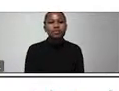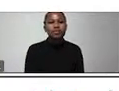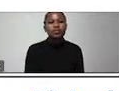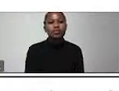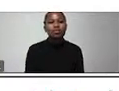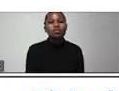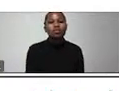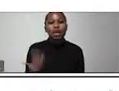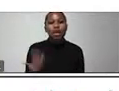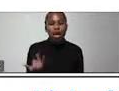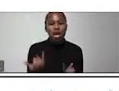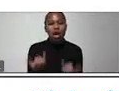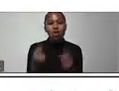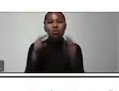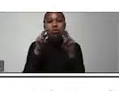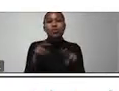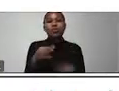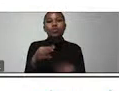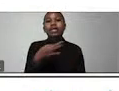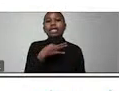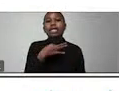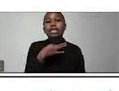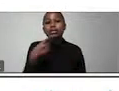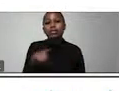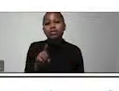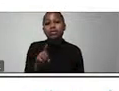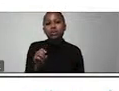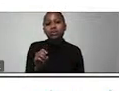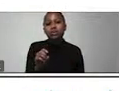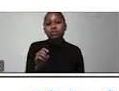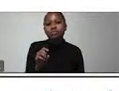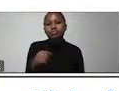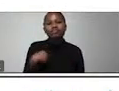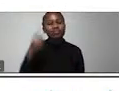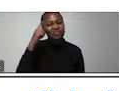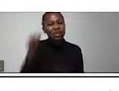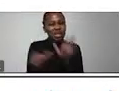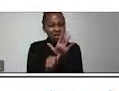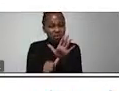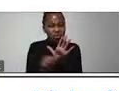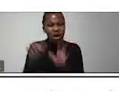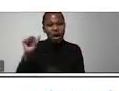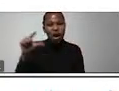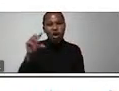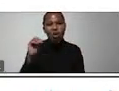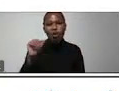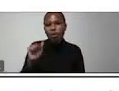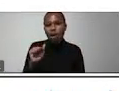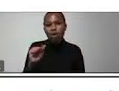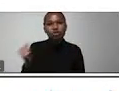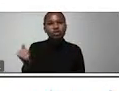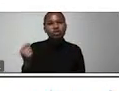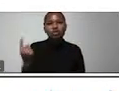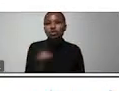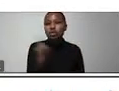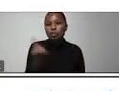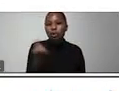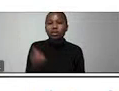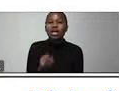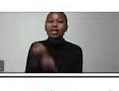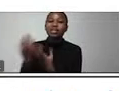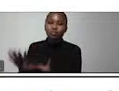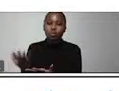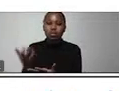Looking further down on the risks, I think it's also important to note that AGOA is not only about exports, but it is actually also